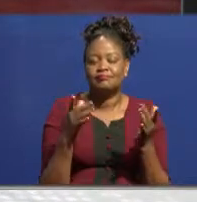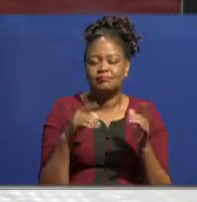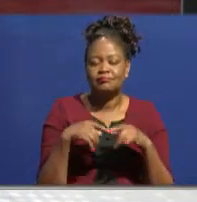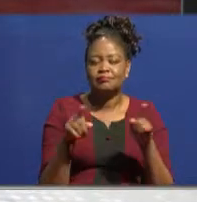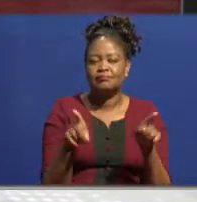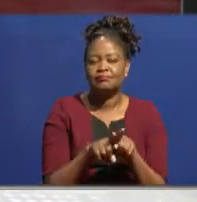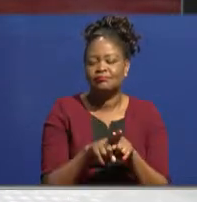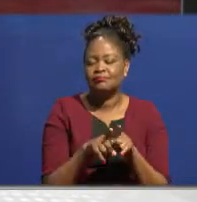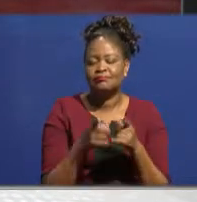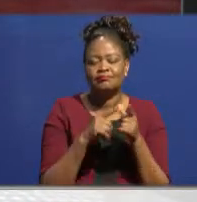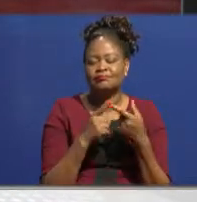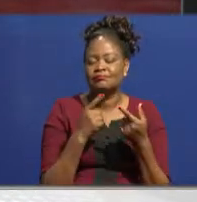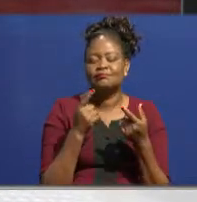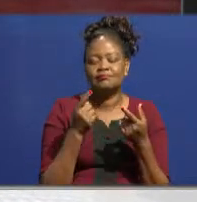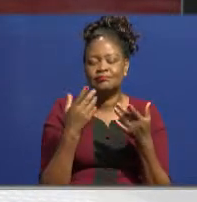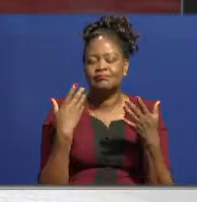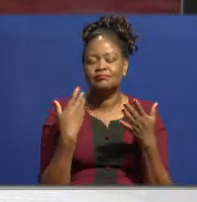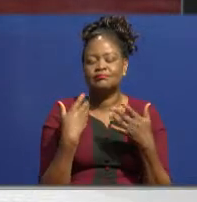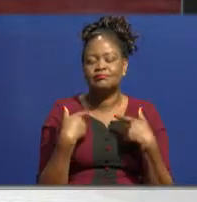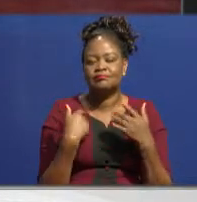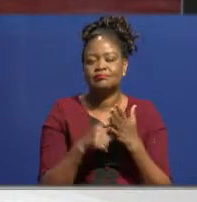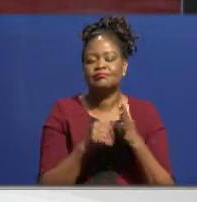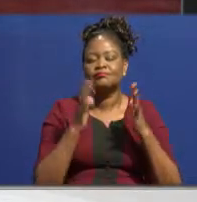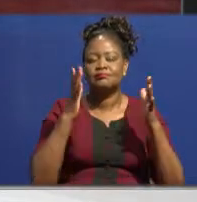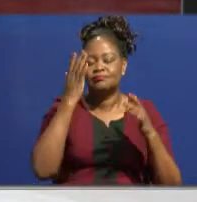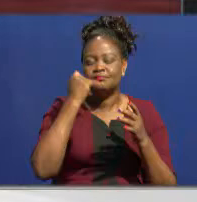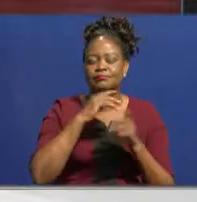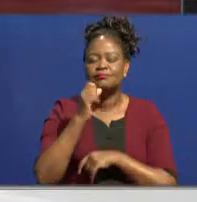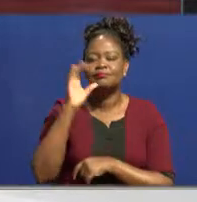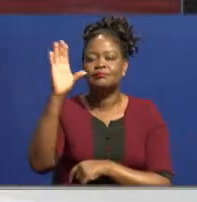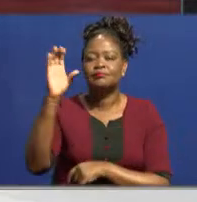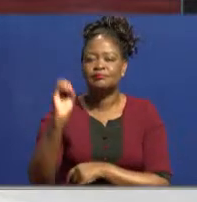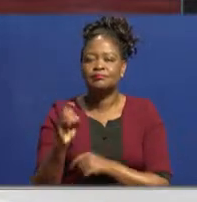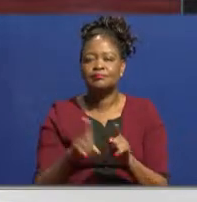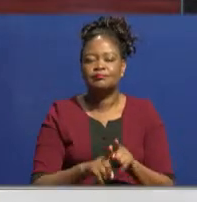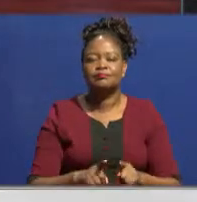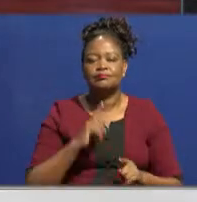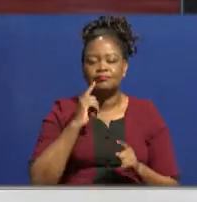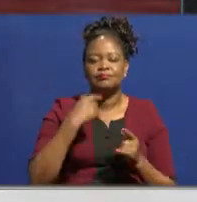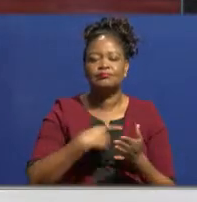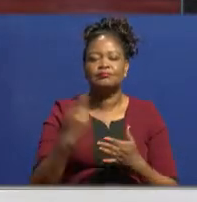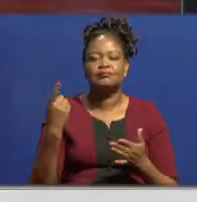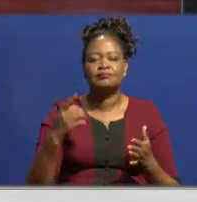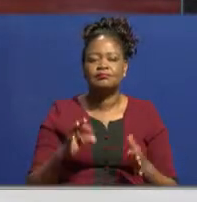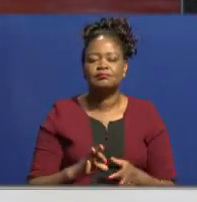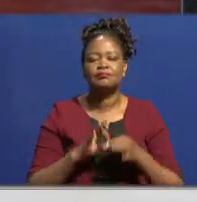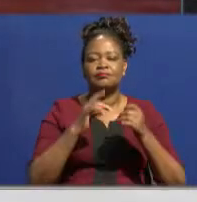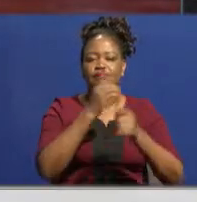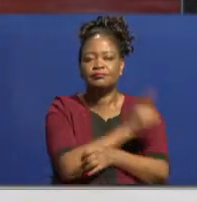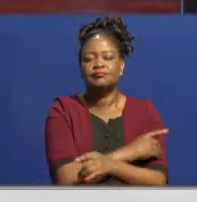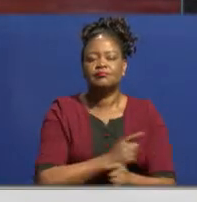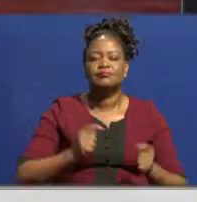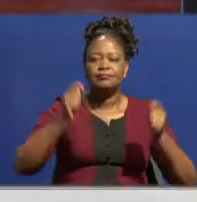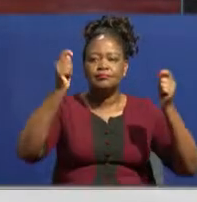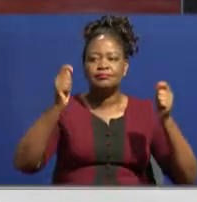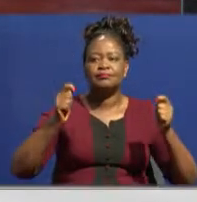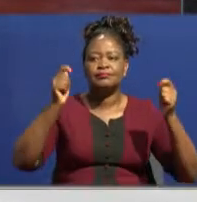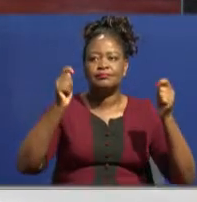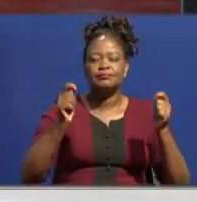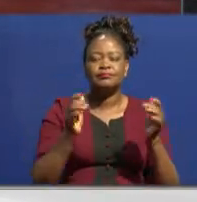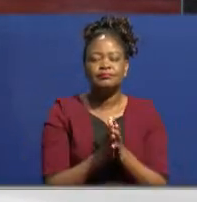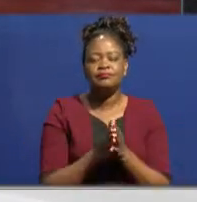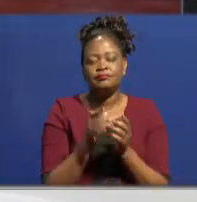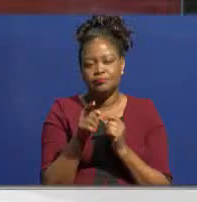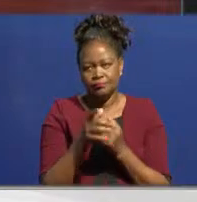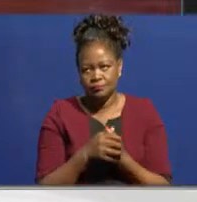because the clinical officers gave a 1-week ultimatum to also join their colleagues in the strike. The NADCO report